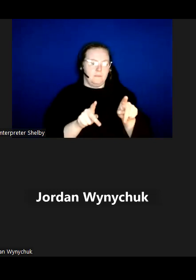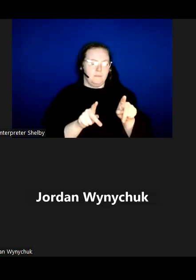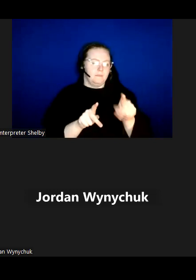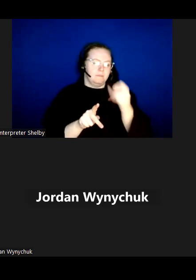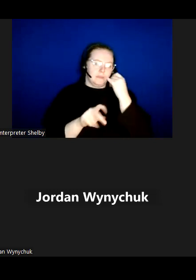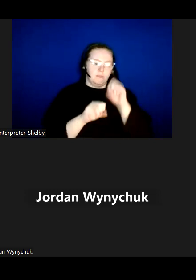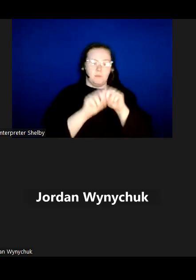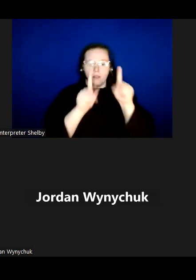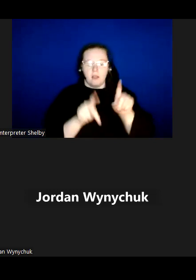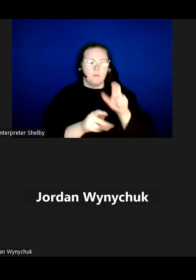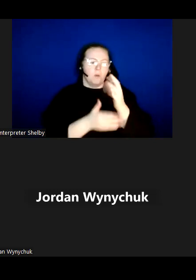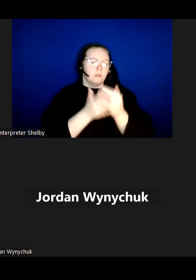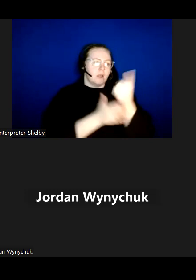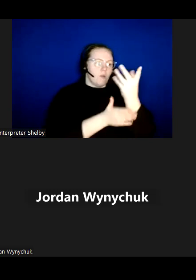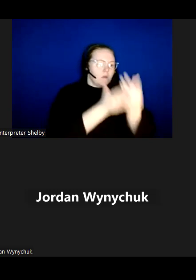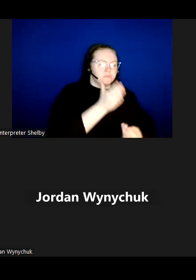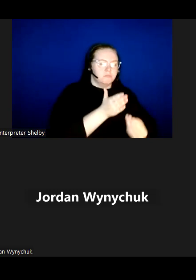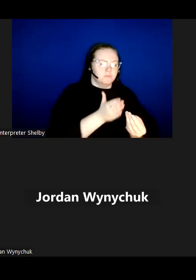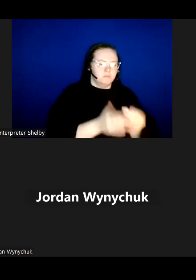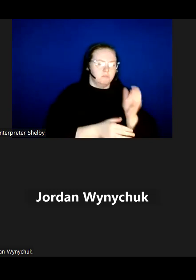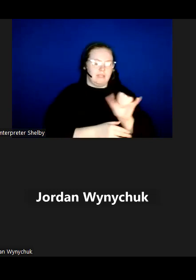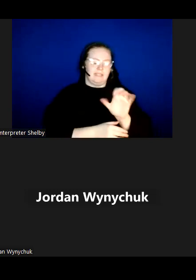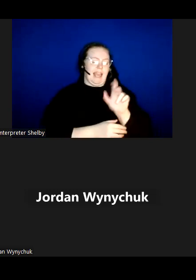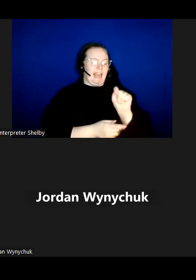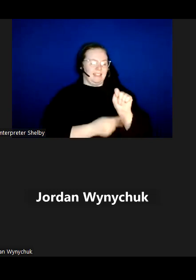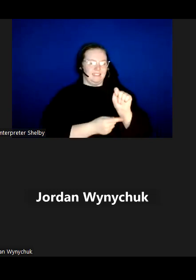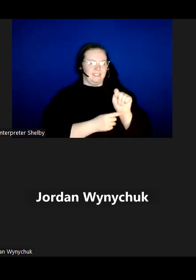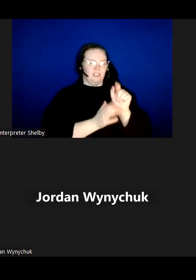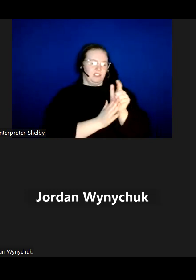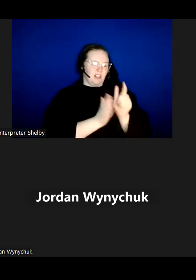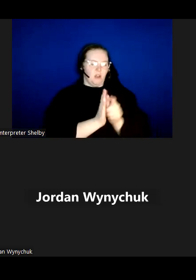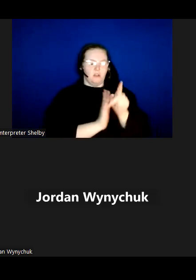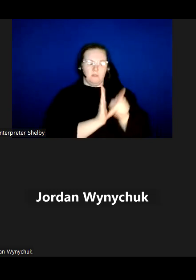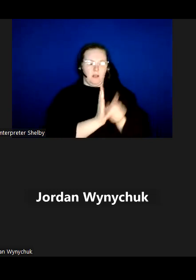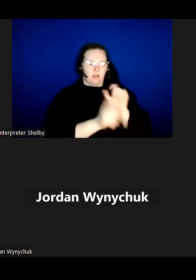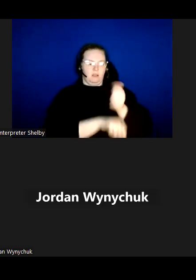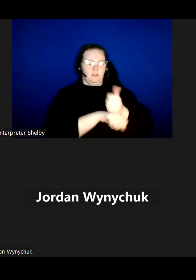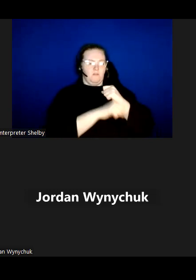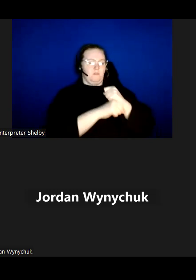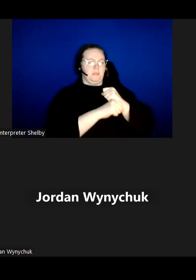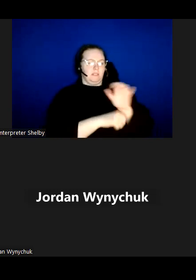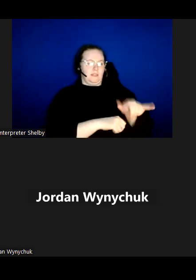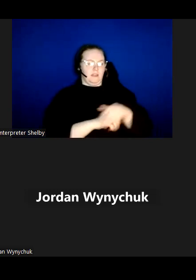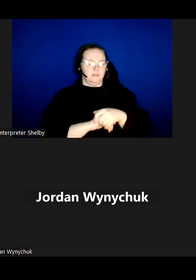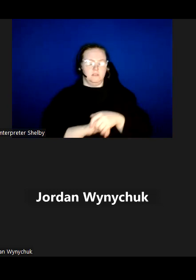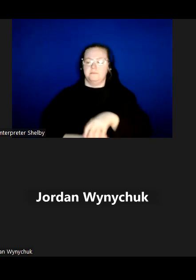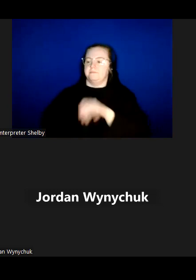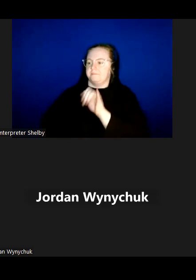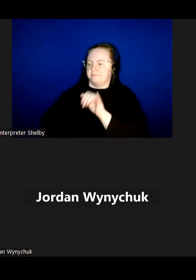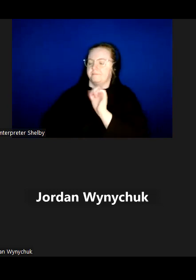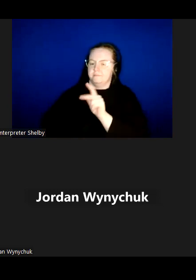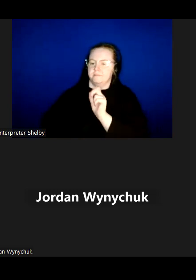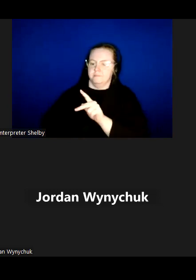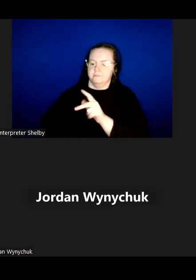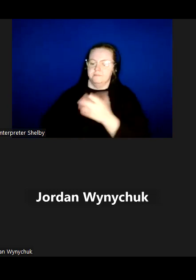a partner passes away. That's the act that specifically states that. Okay. Okay.